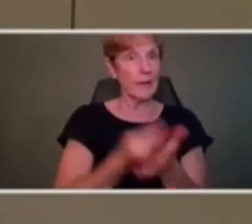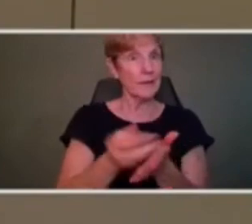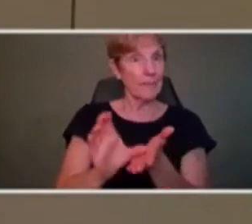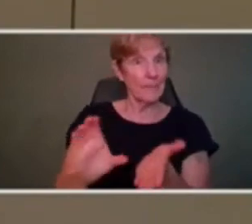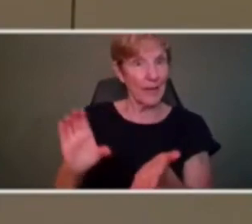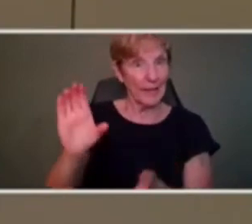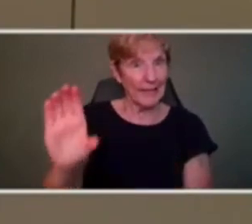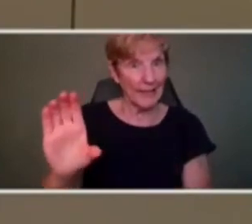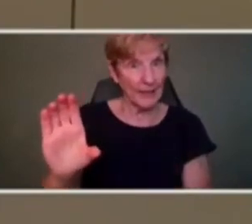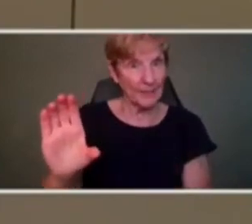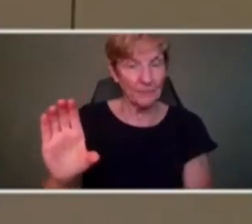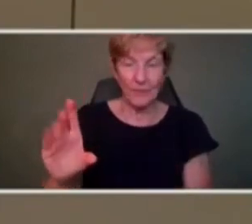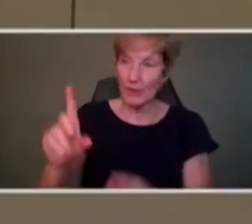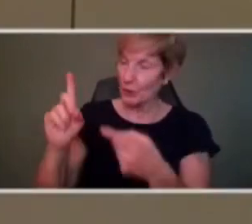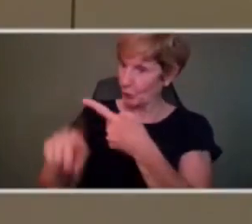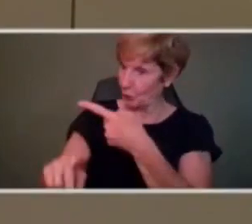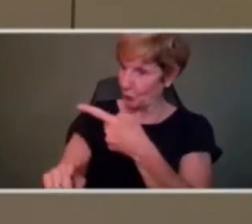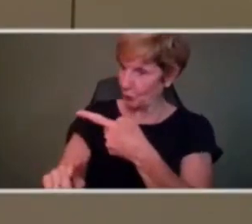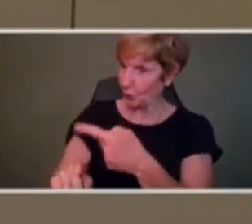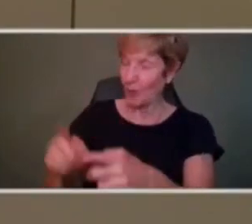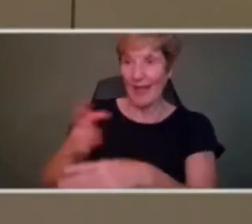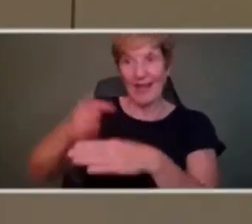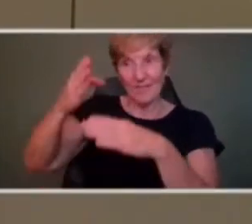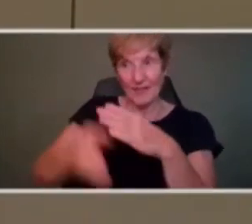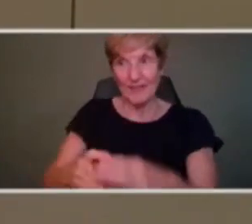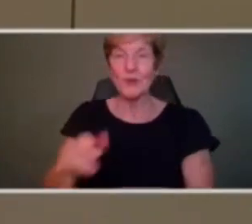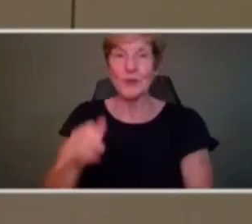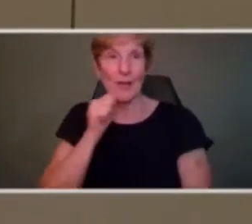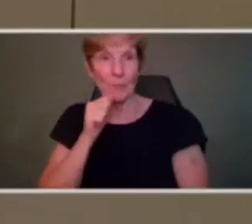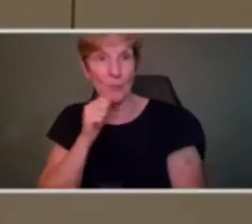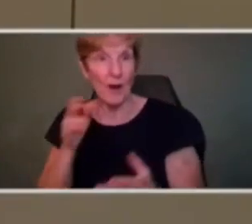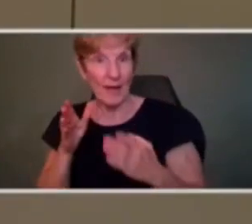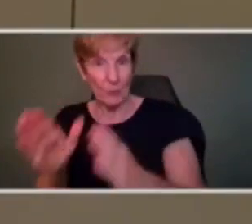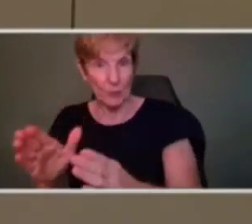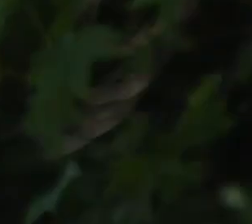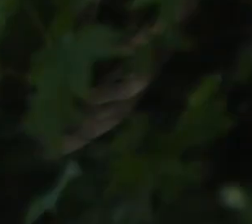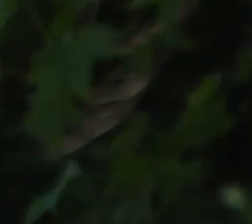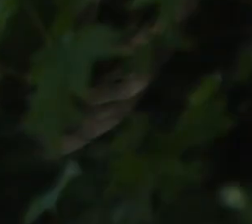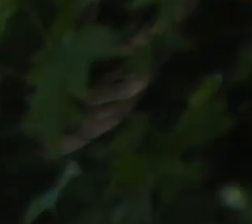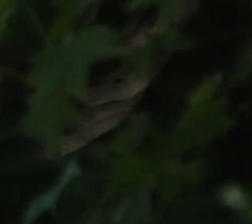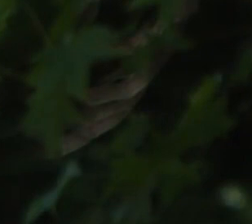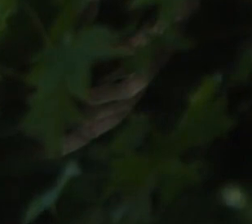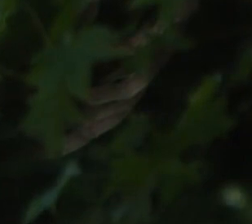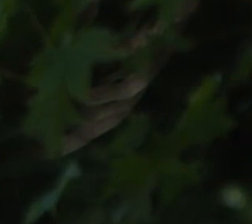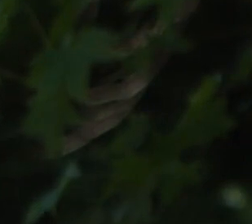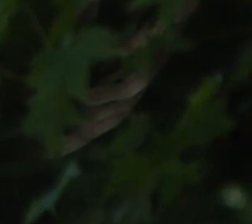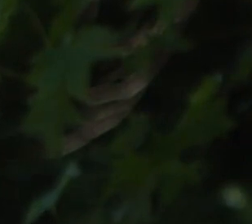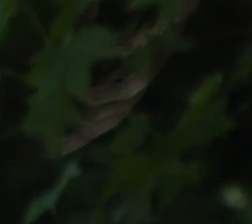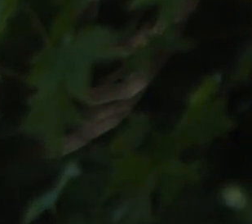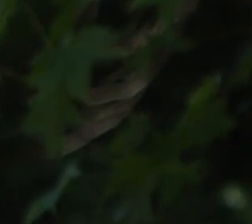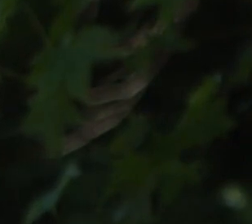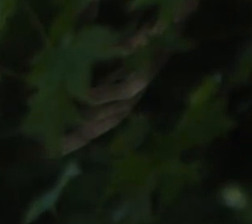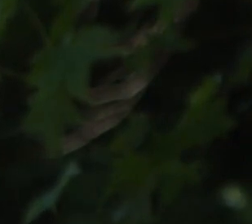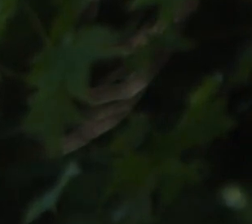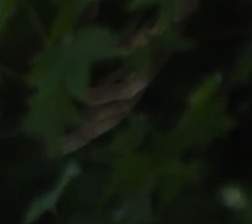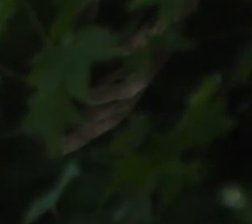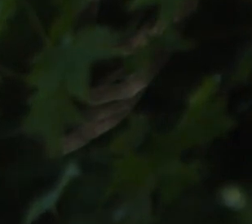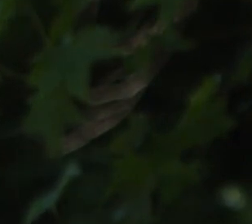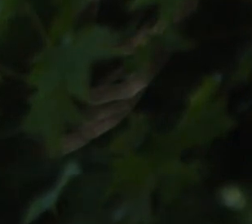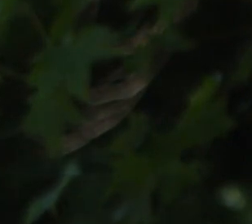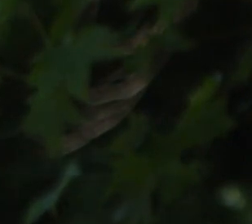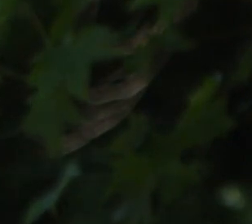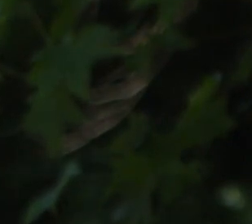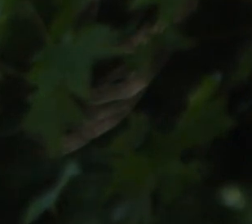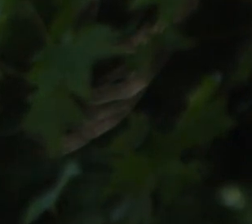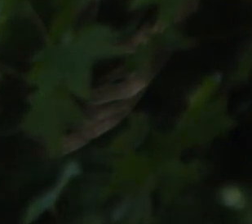and complete a private road that a business neglected to complete. Discussions took a detour. There was